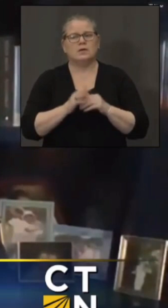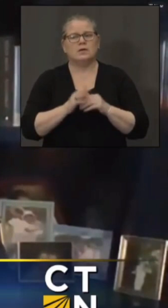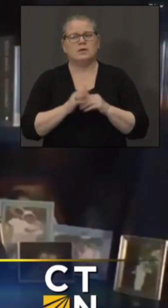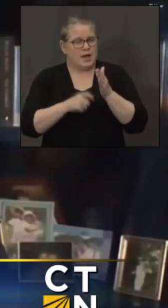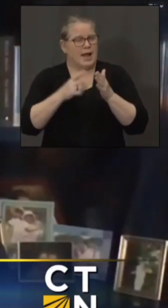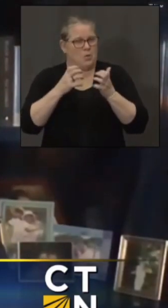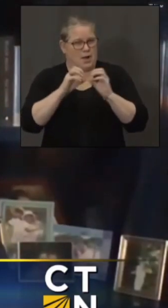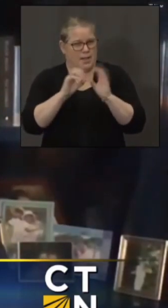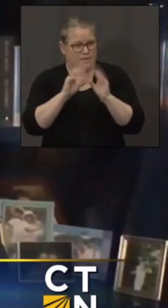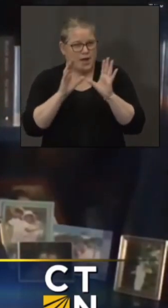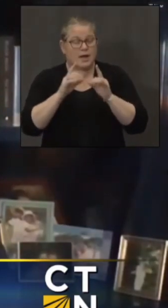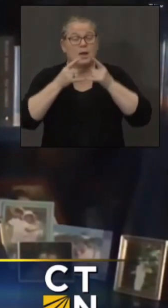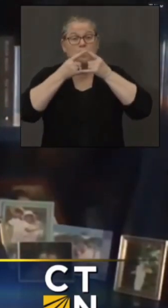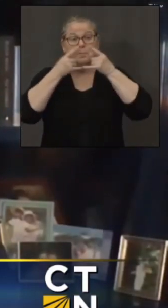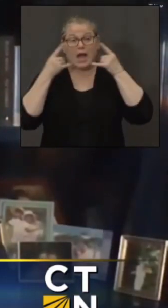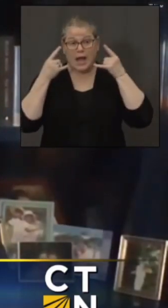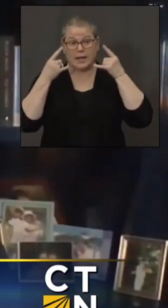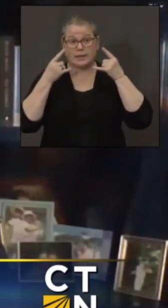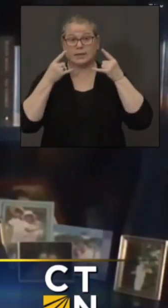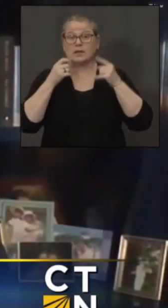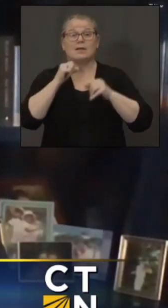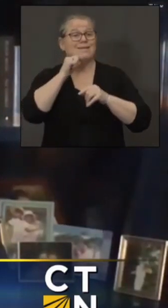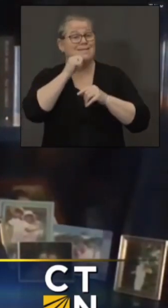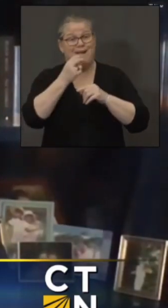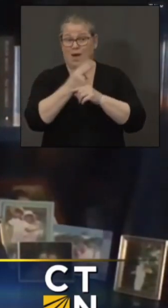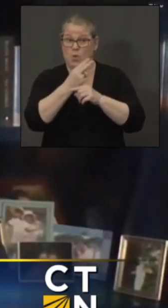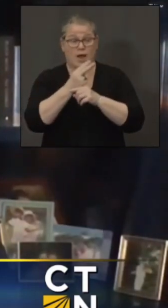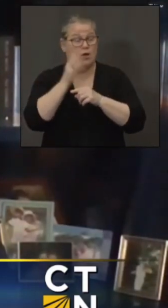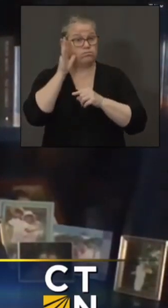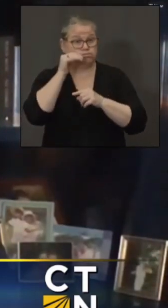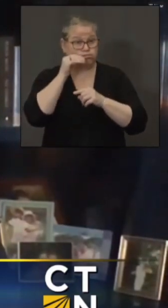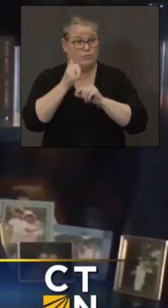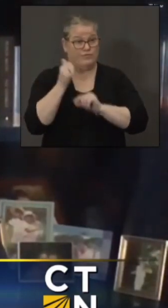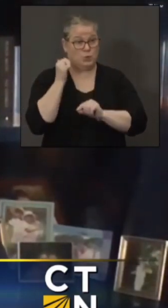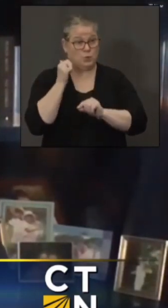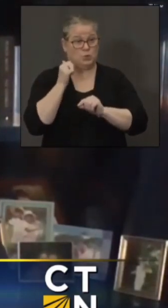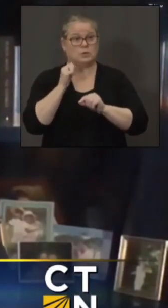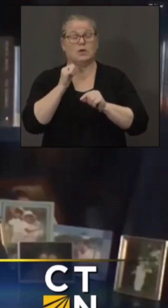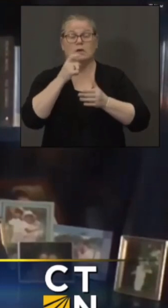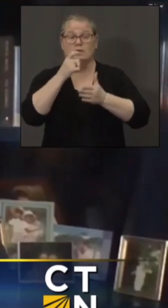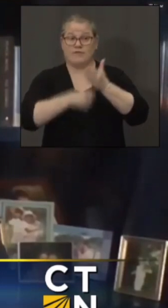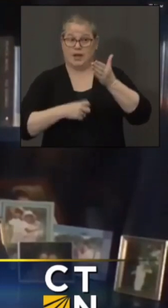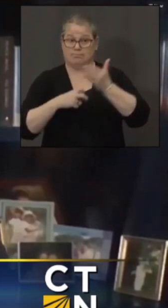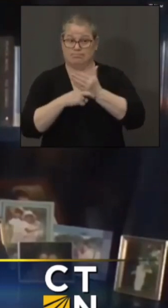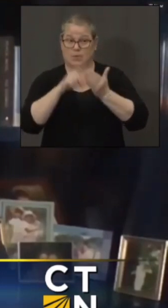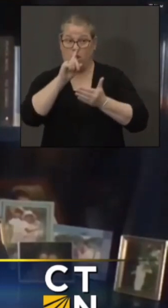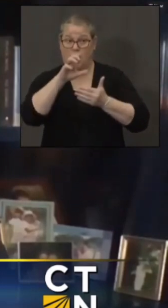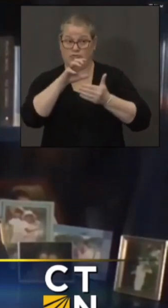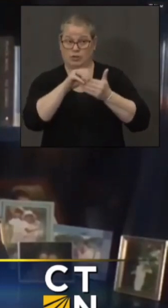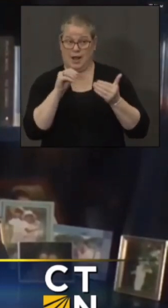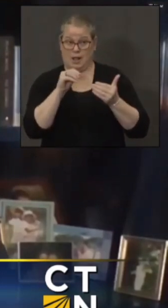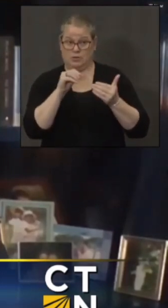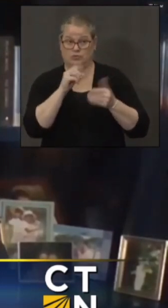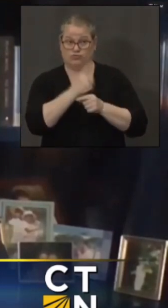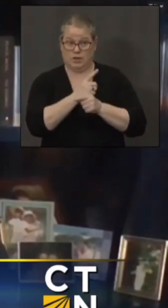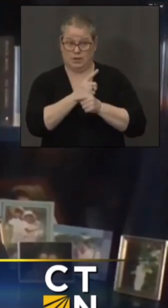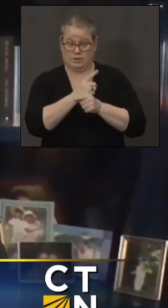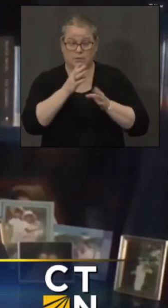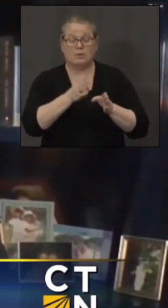$100 fine for mask violations, and for businesses who have